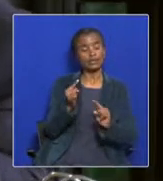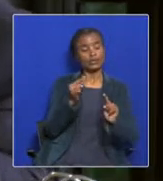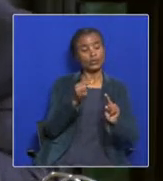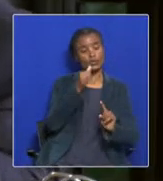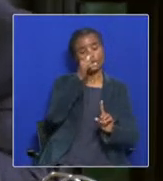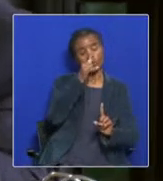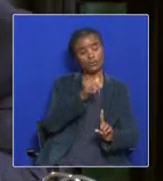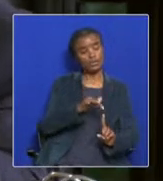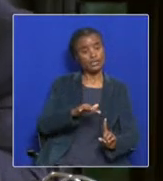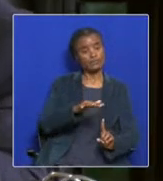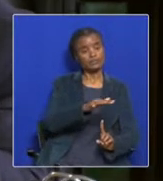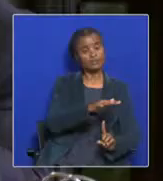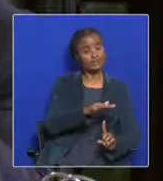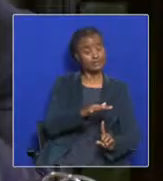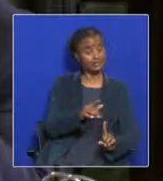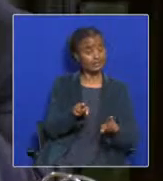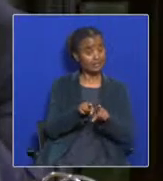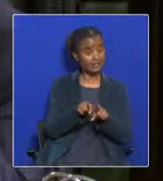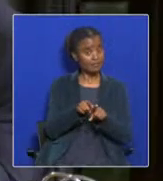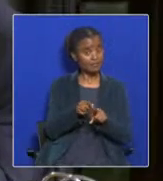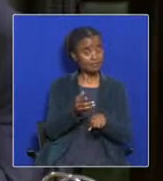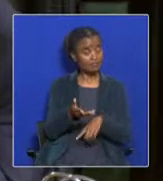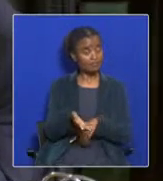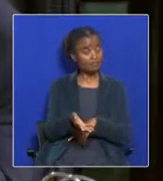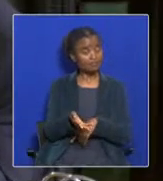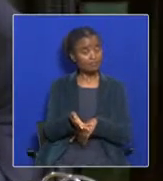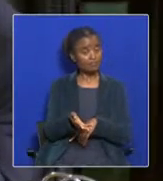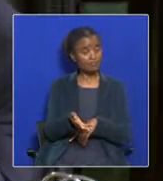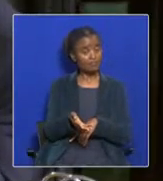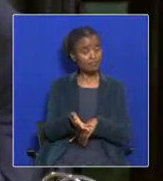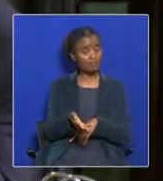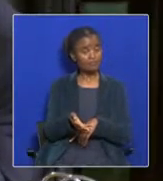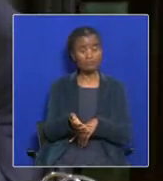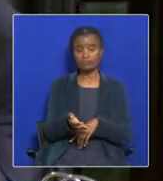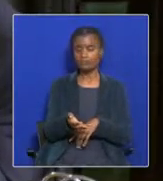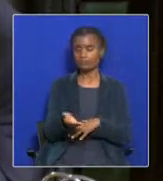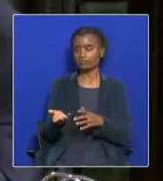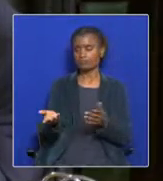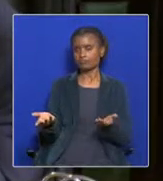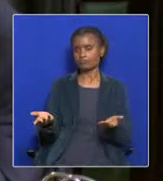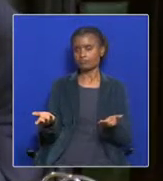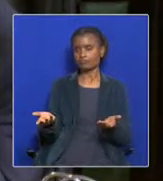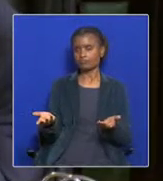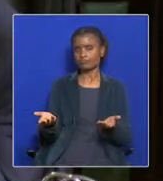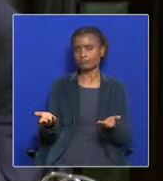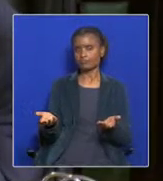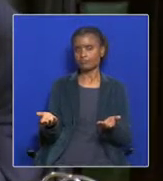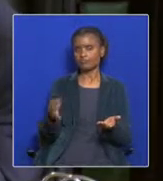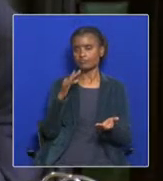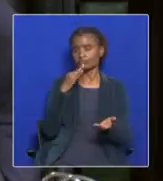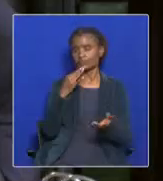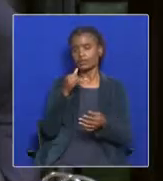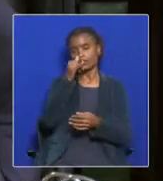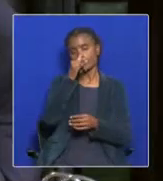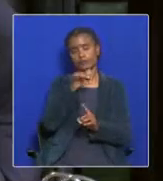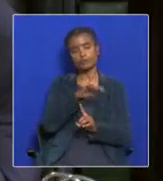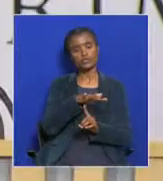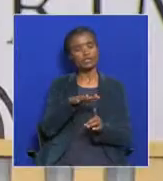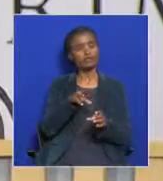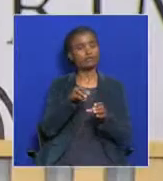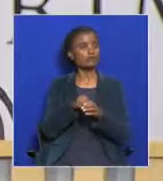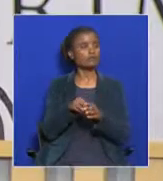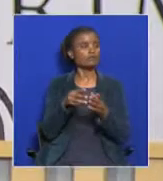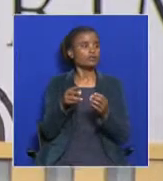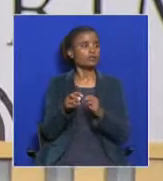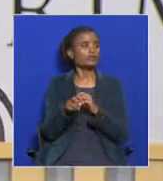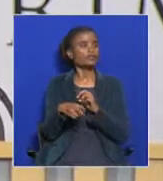this. You're not going to a crime scene involving maybe the theft of a case of beer.